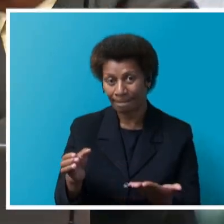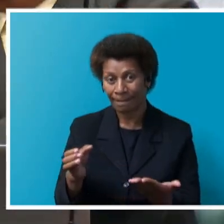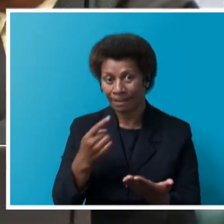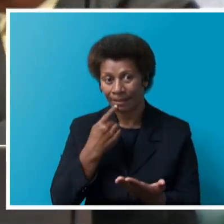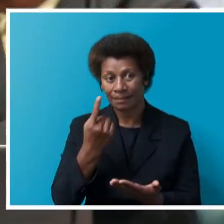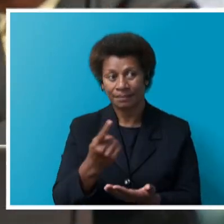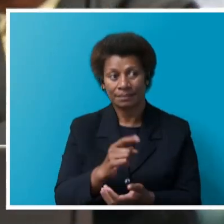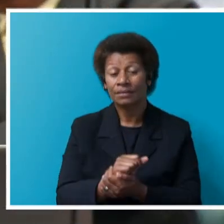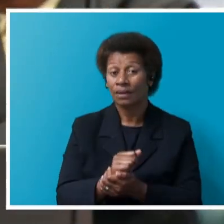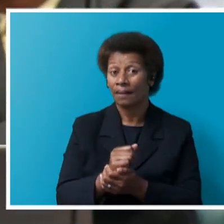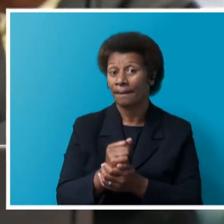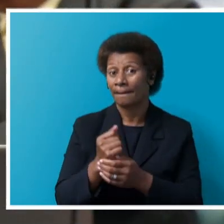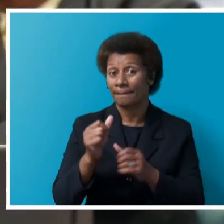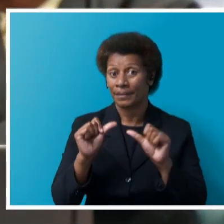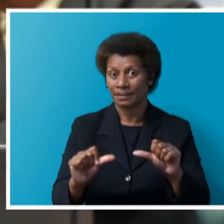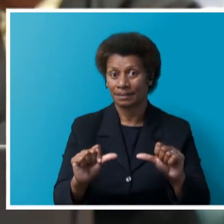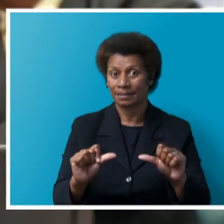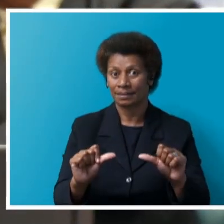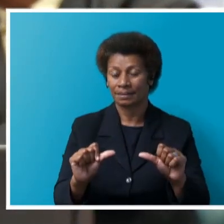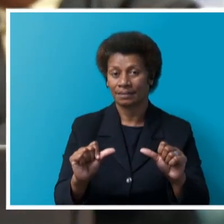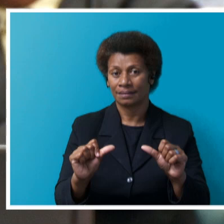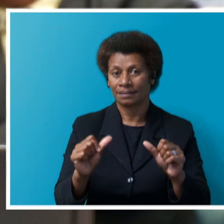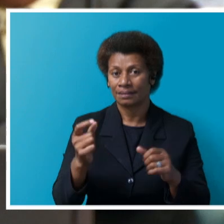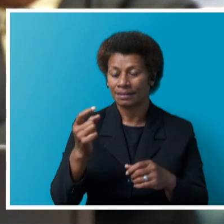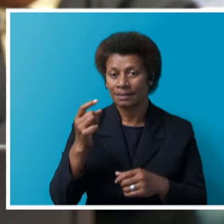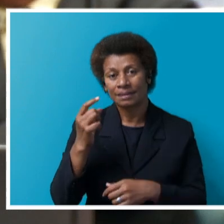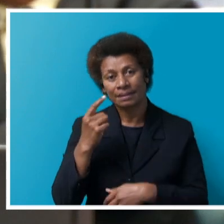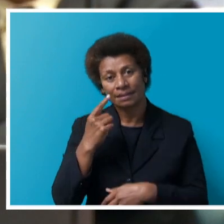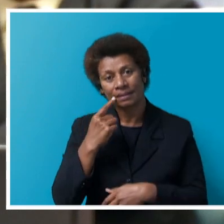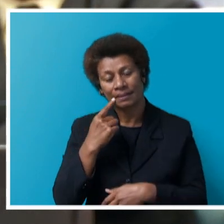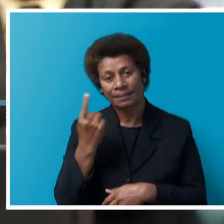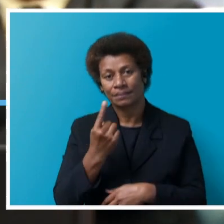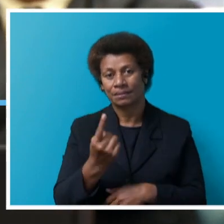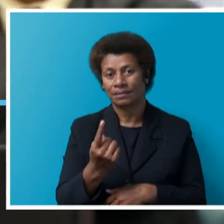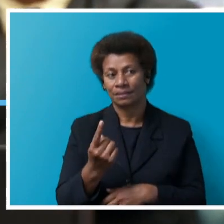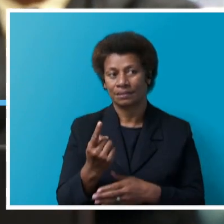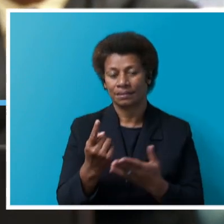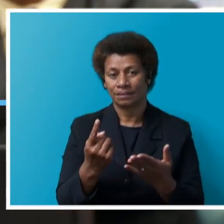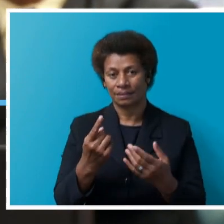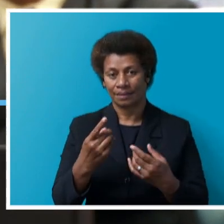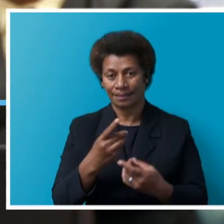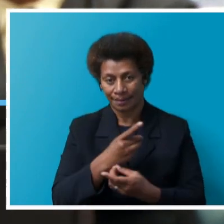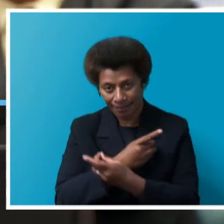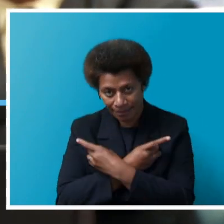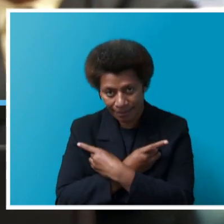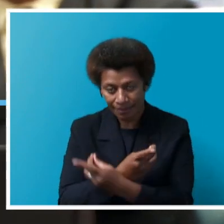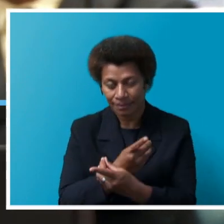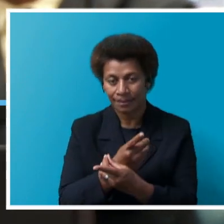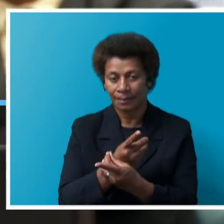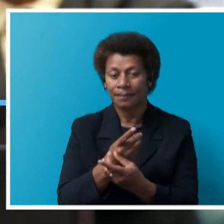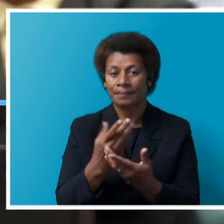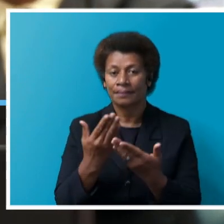This was His Excellency's maiden speech as Head of State. It was delivered with dignity, wisdom, and a unifying